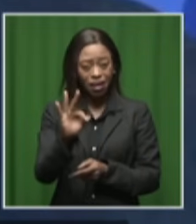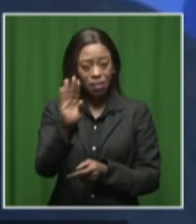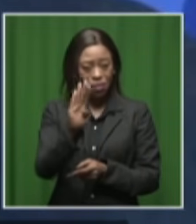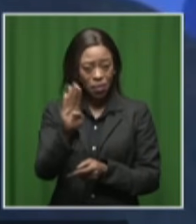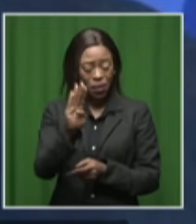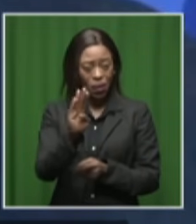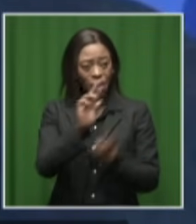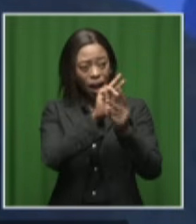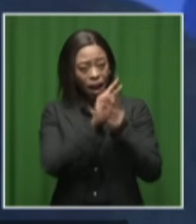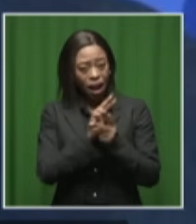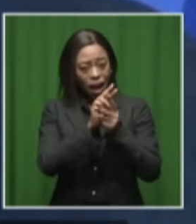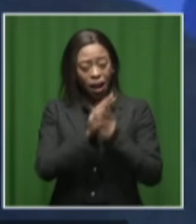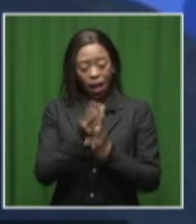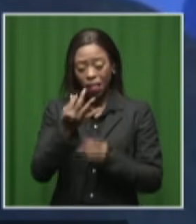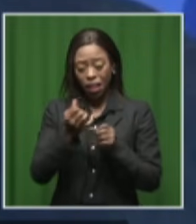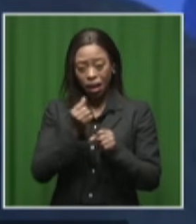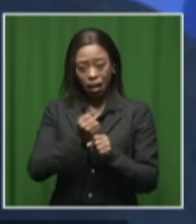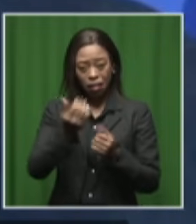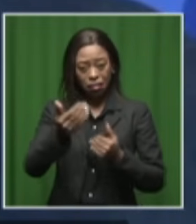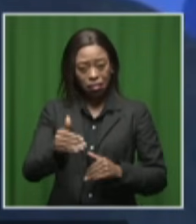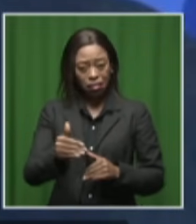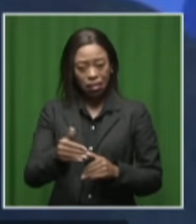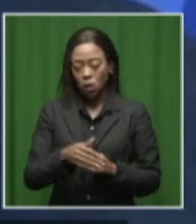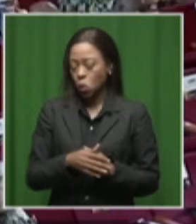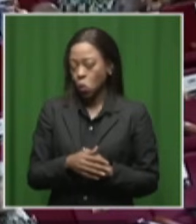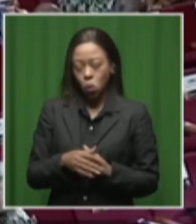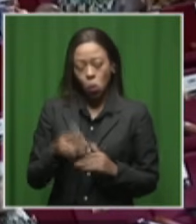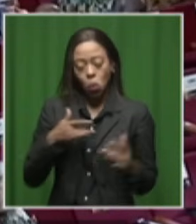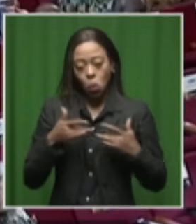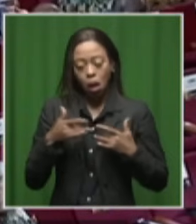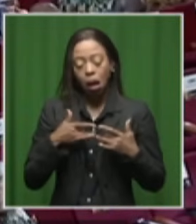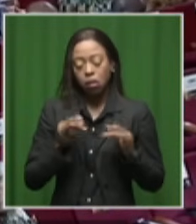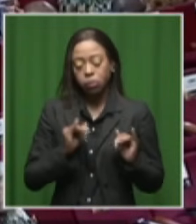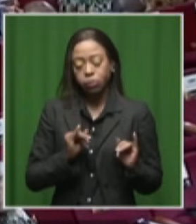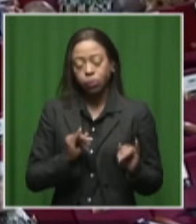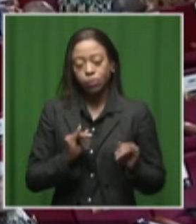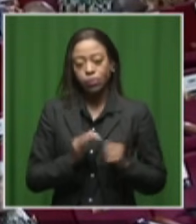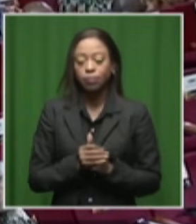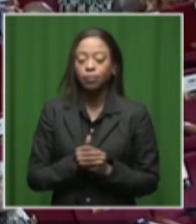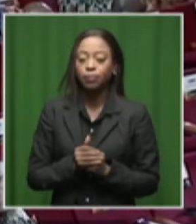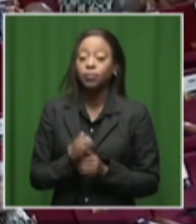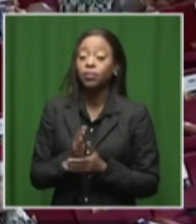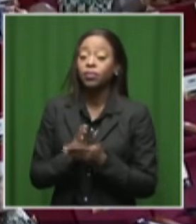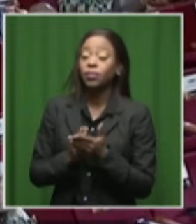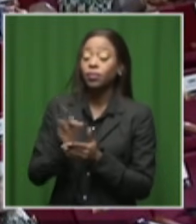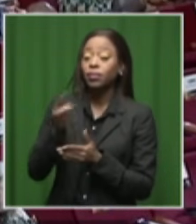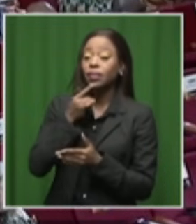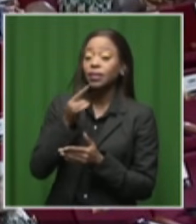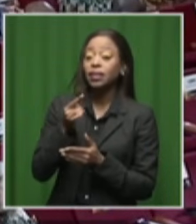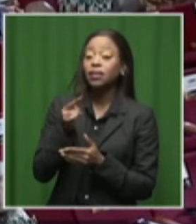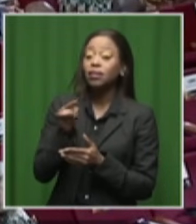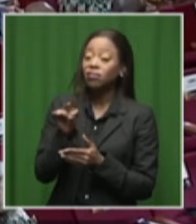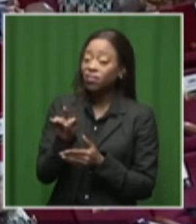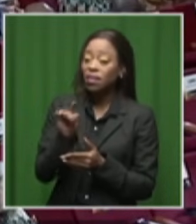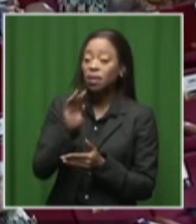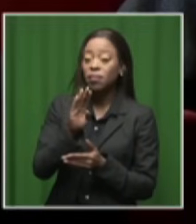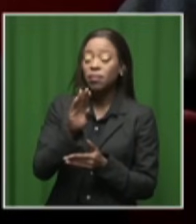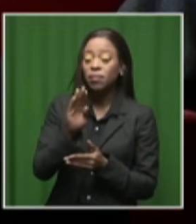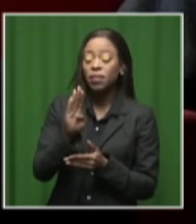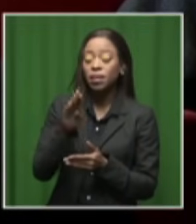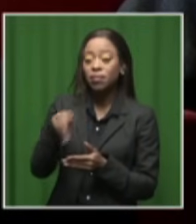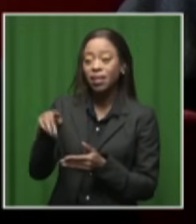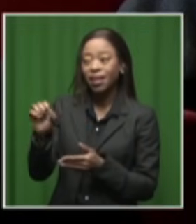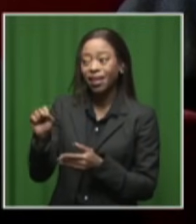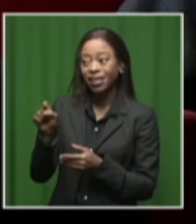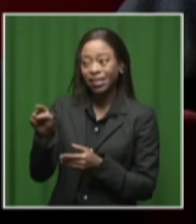553.7 billion over 3 years. That's very worrisome. But some say the MTBPS